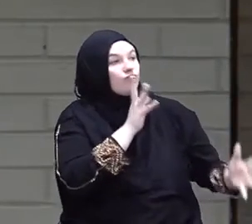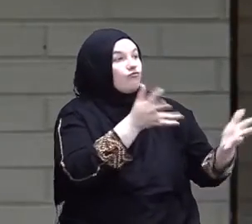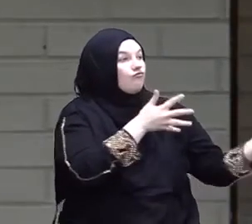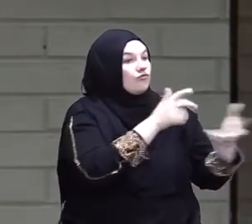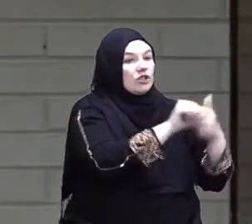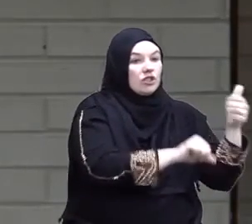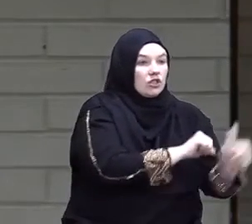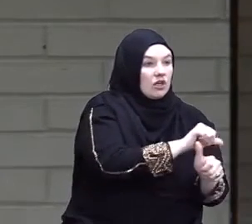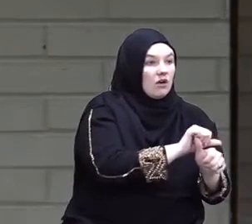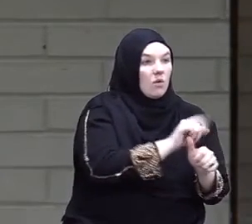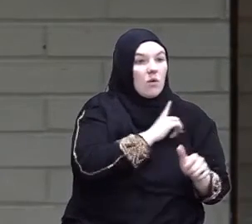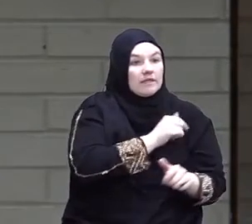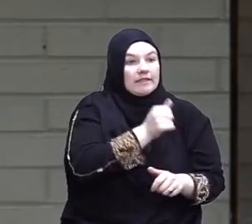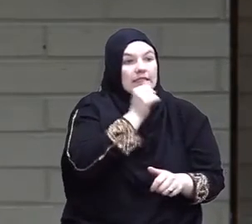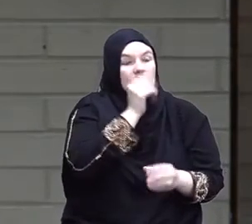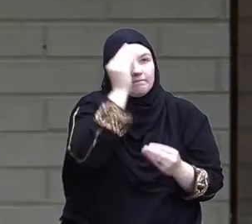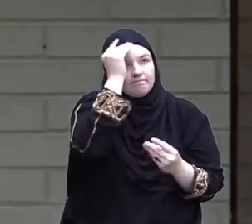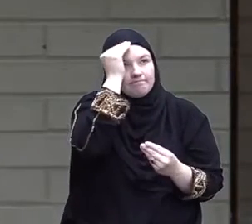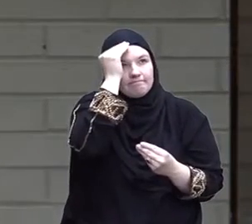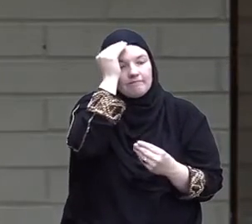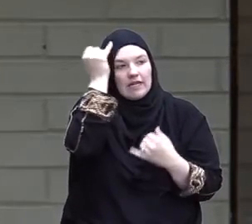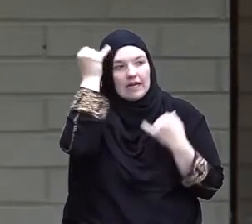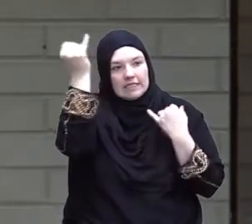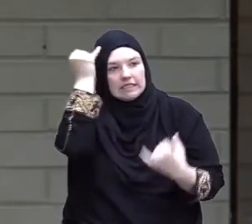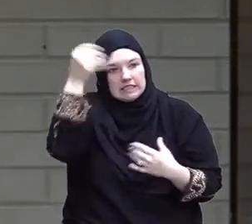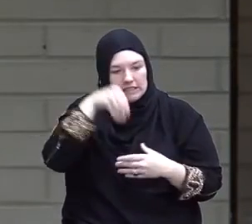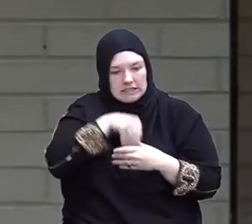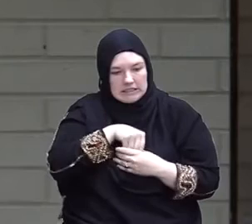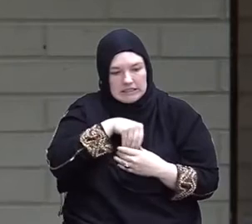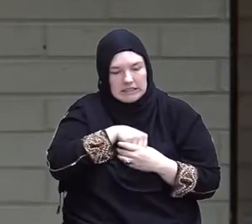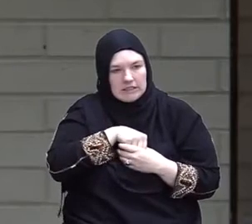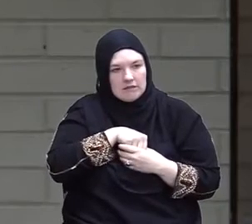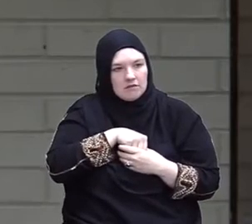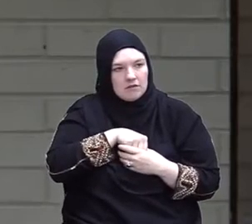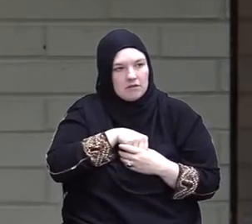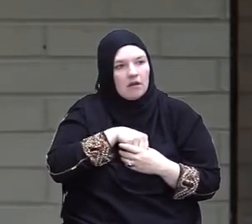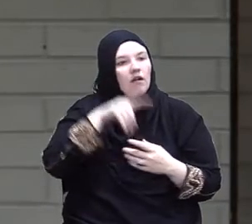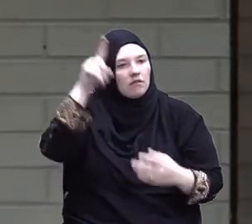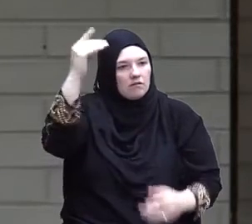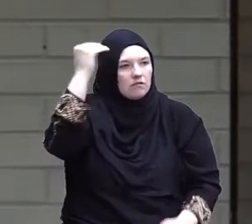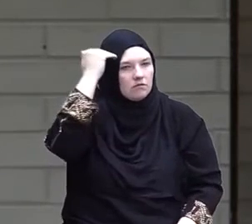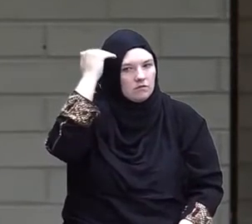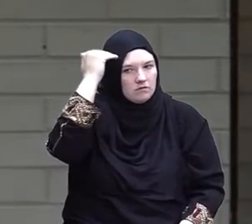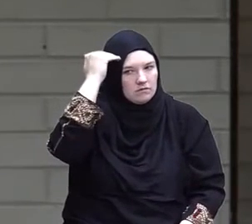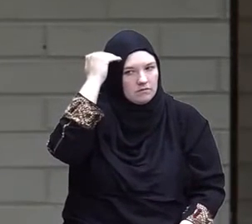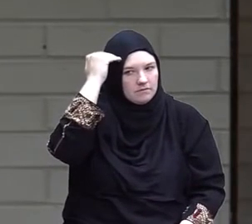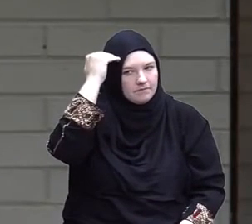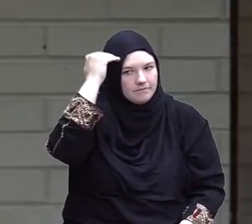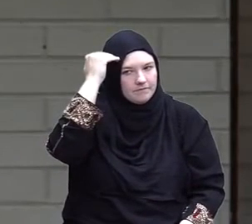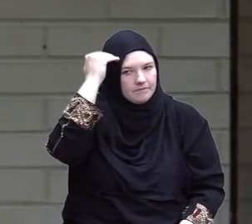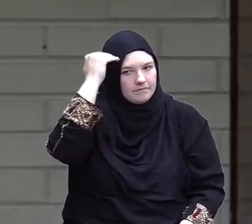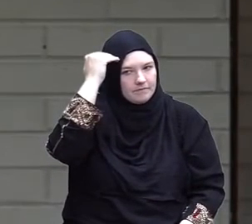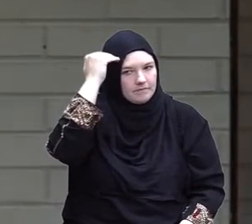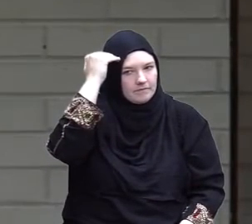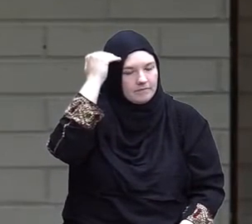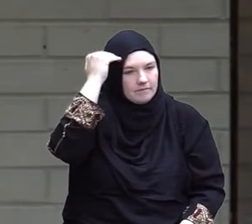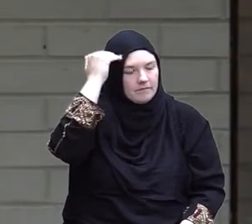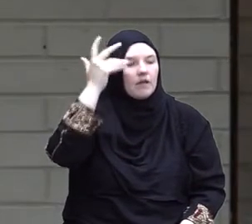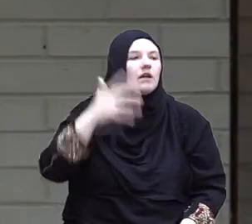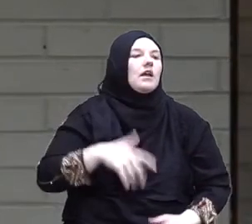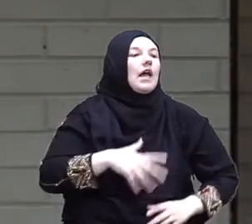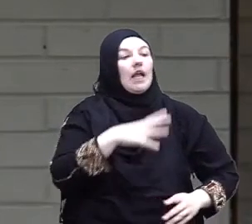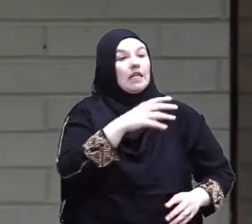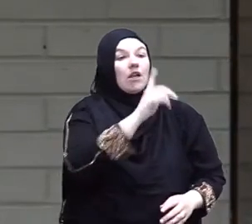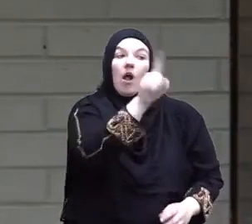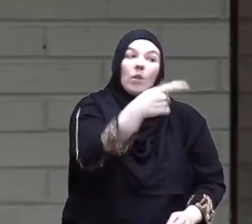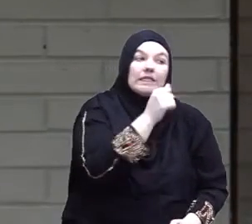we keep secret. Even not only secret, but the secret and what is behind the